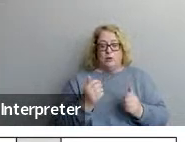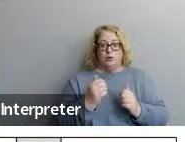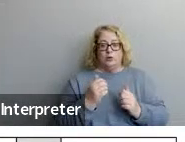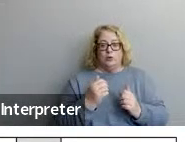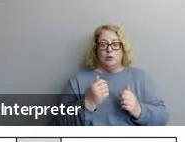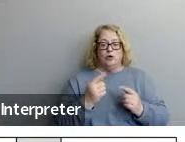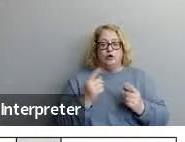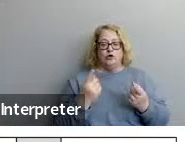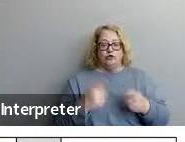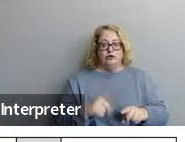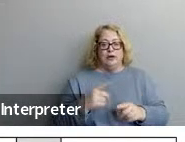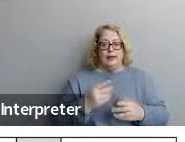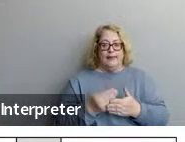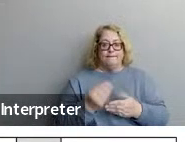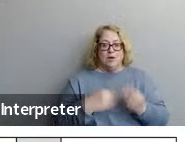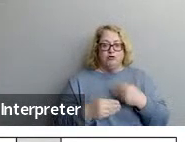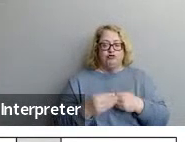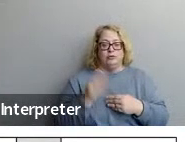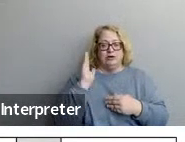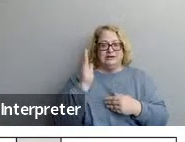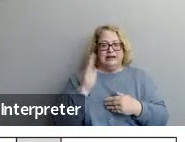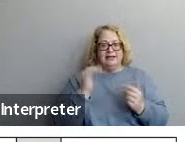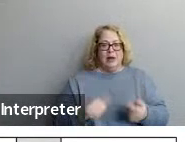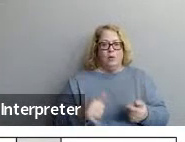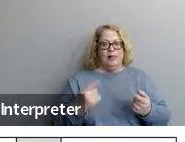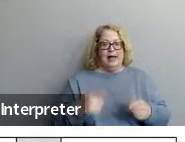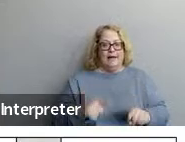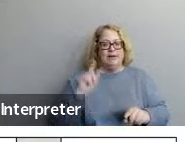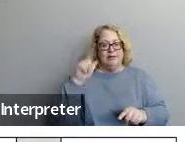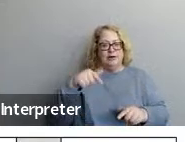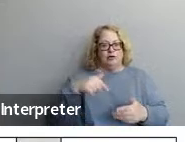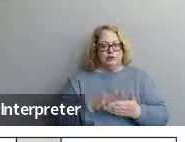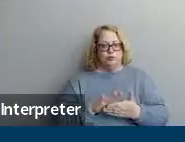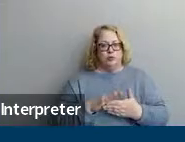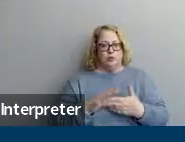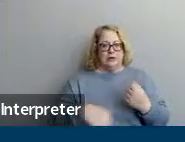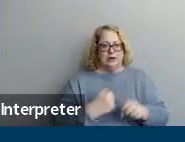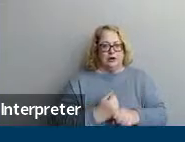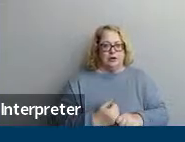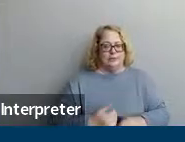budget presentation that will occur later this school year.